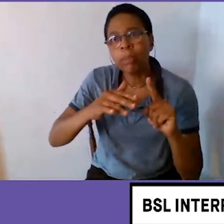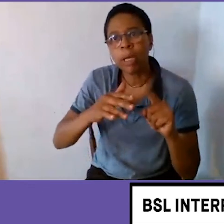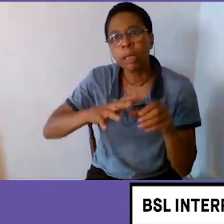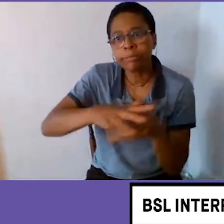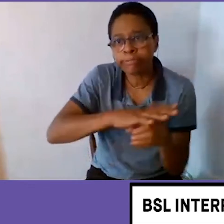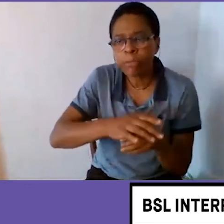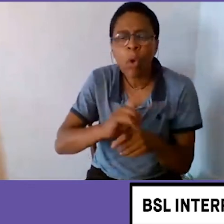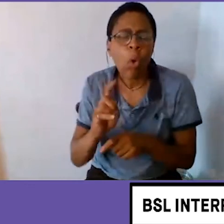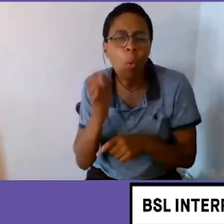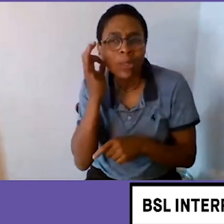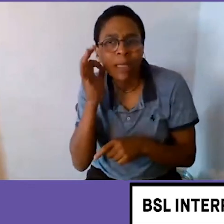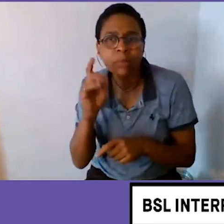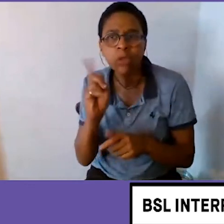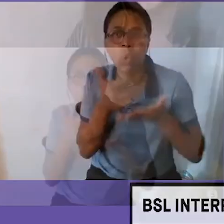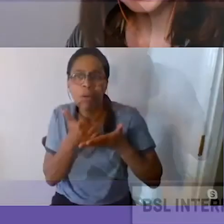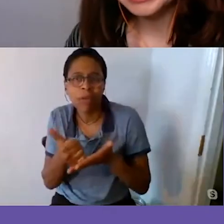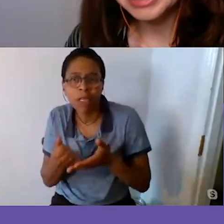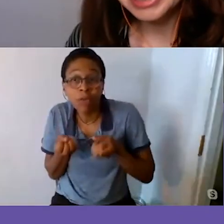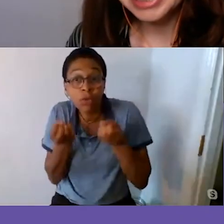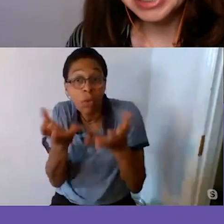or advice would you offer?